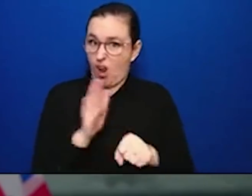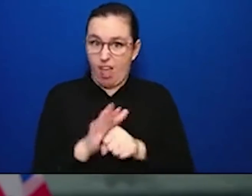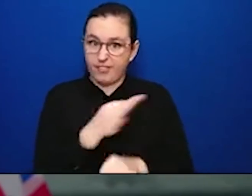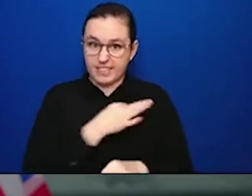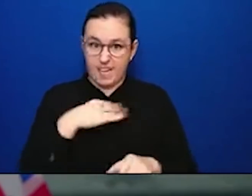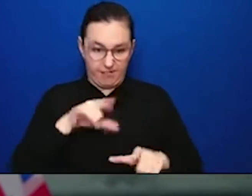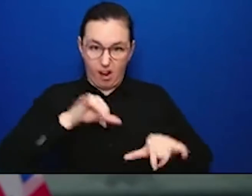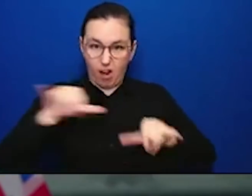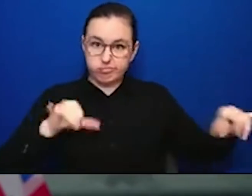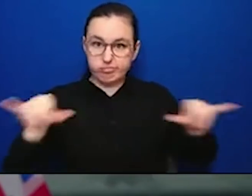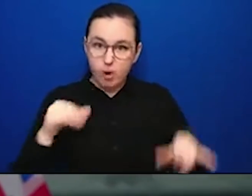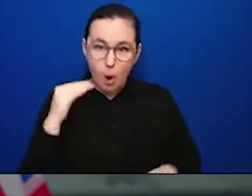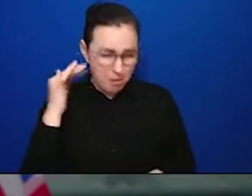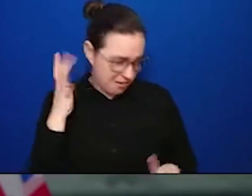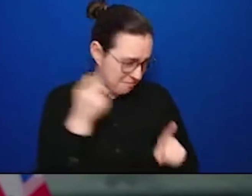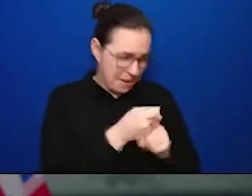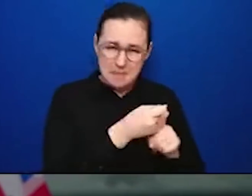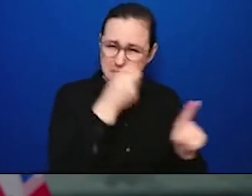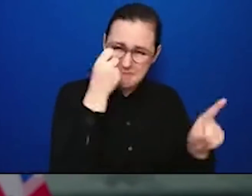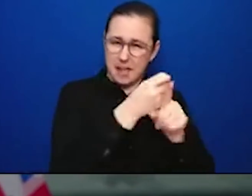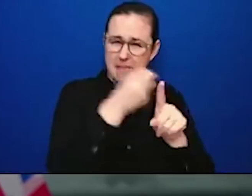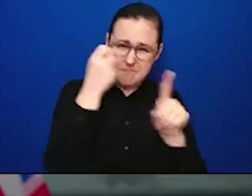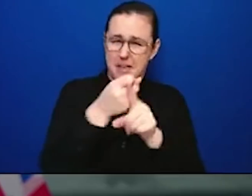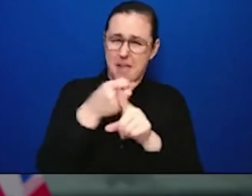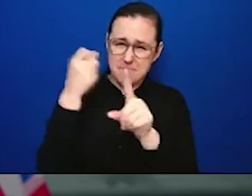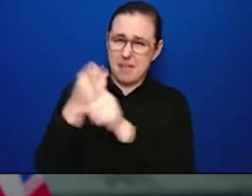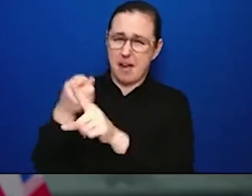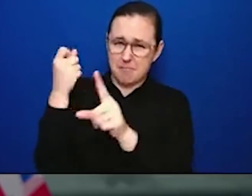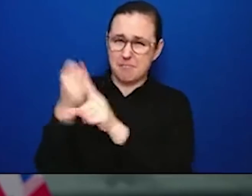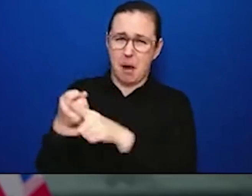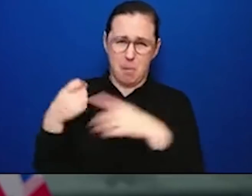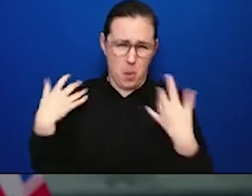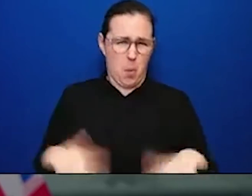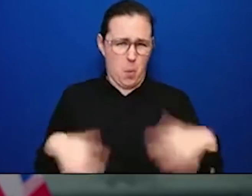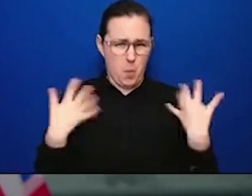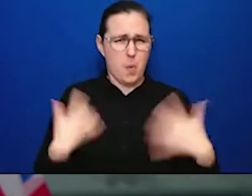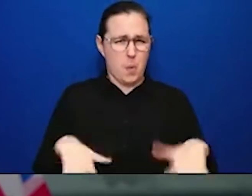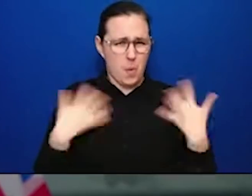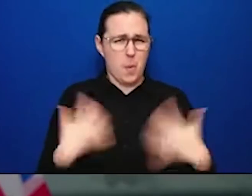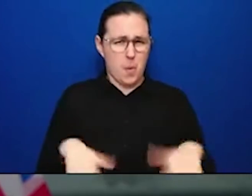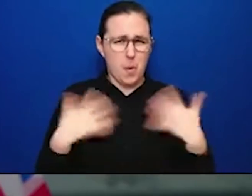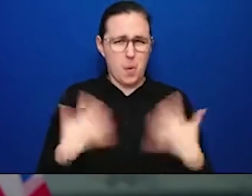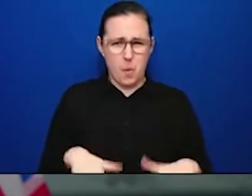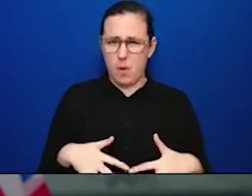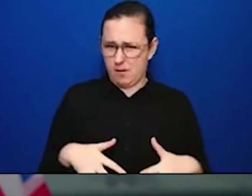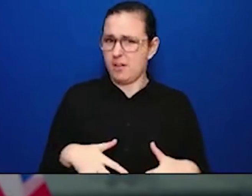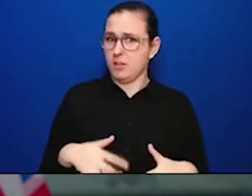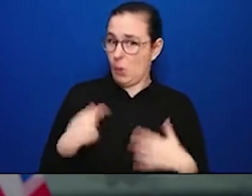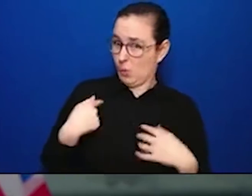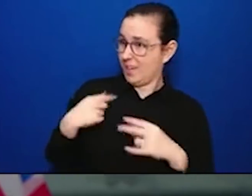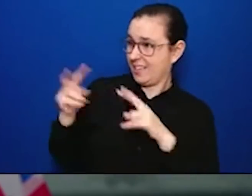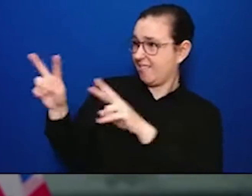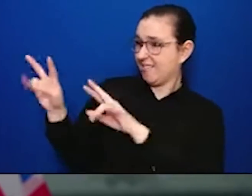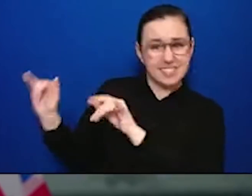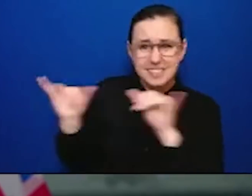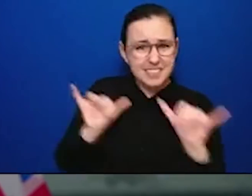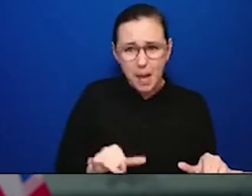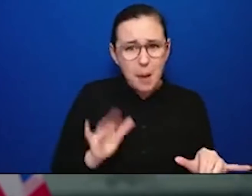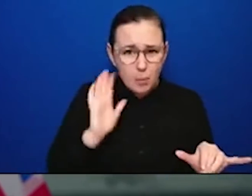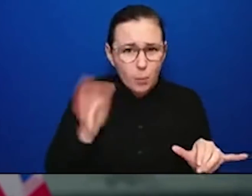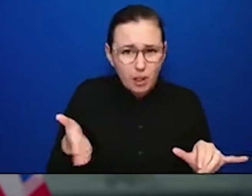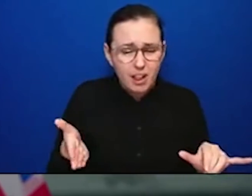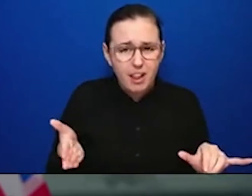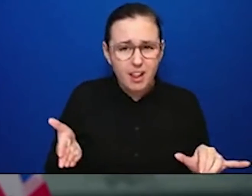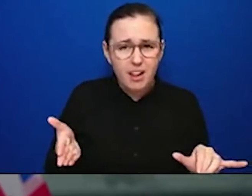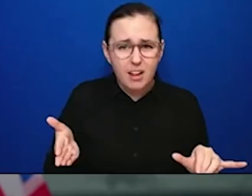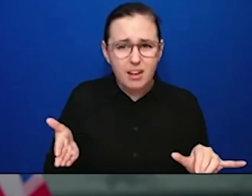of time, but also to have business continuity plans in place. And yes, I do think it is over to the